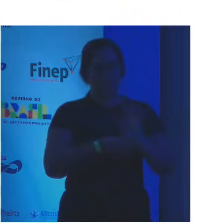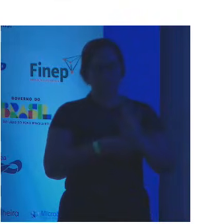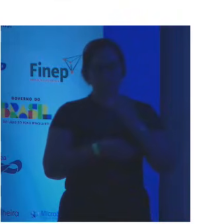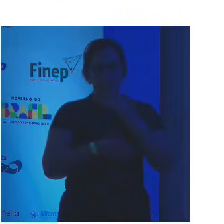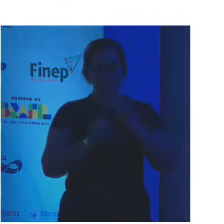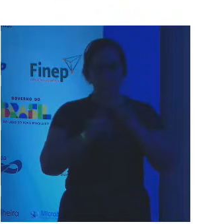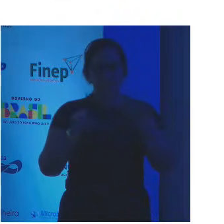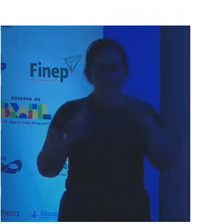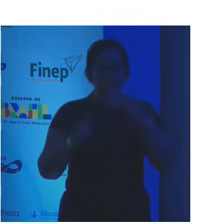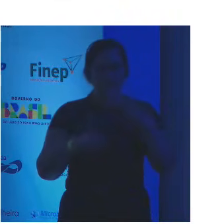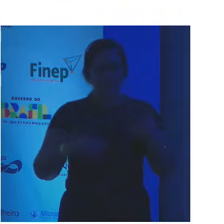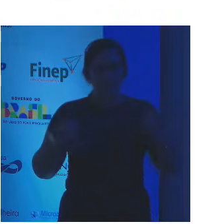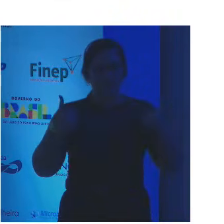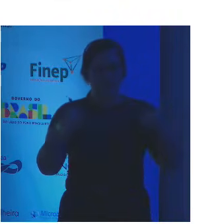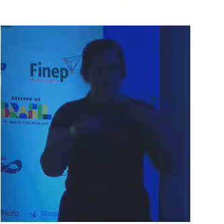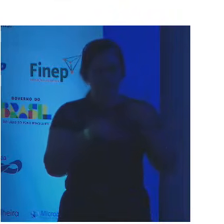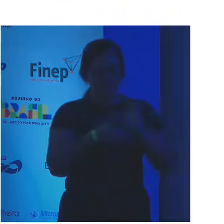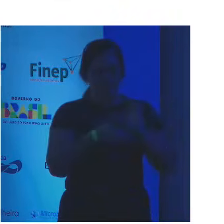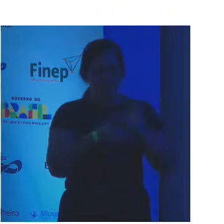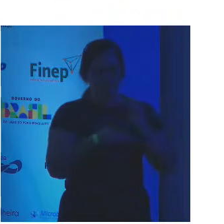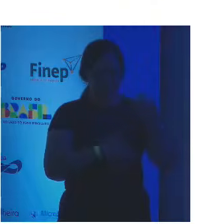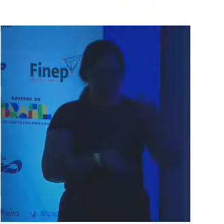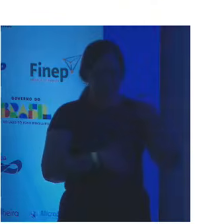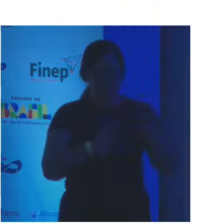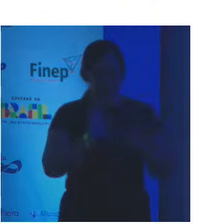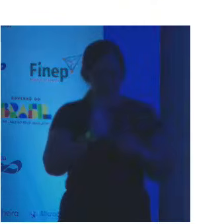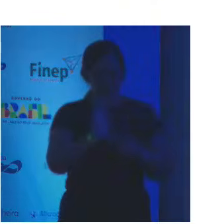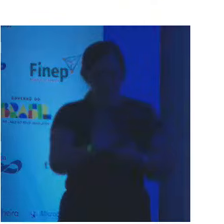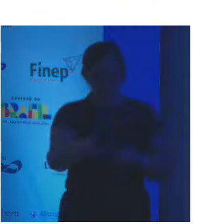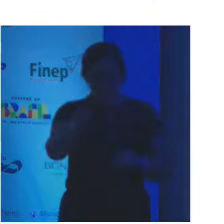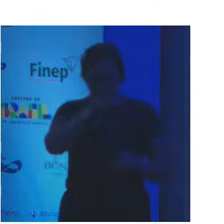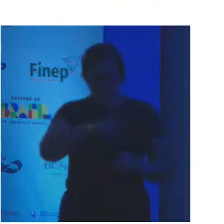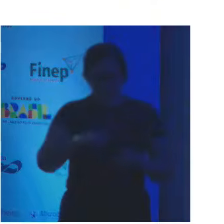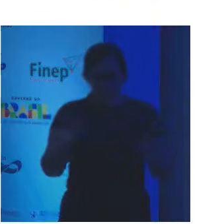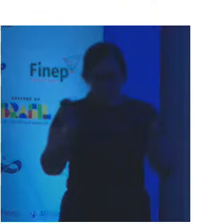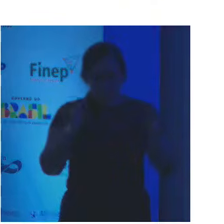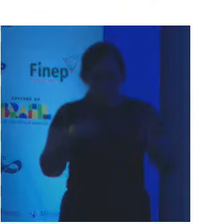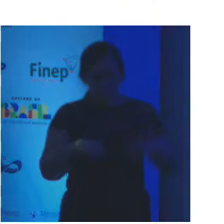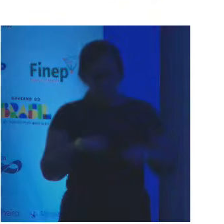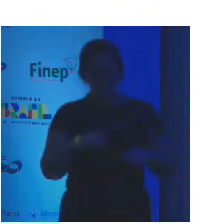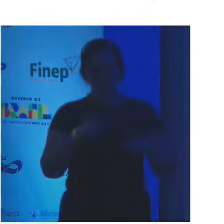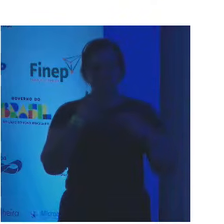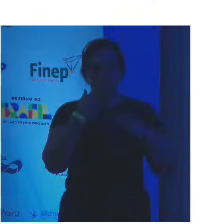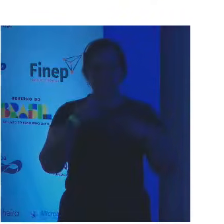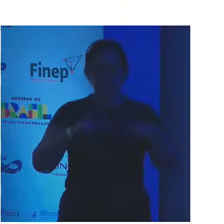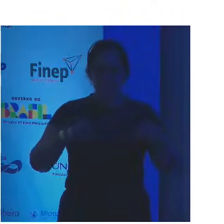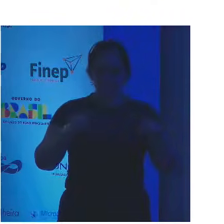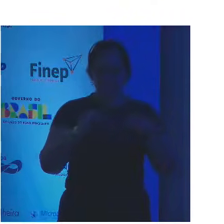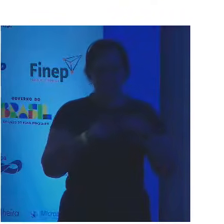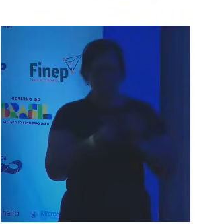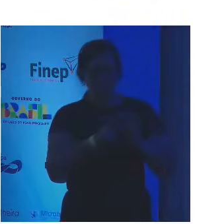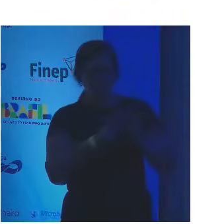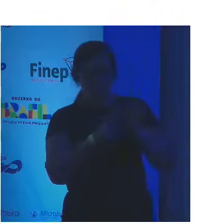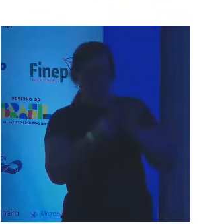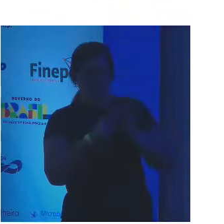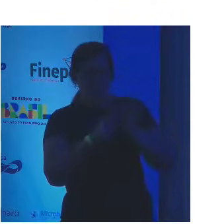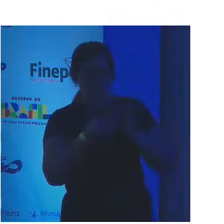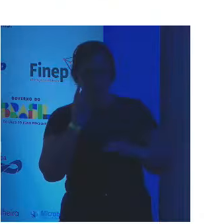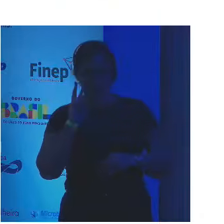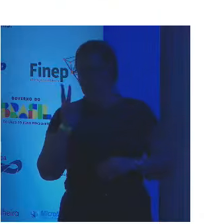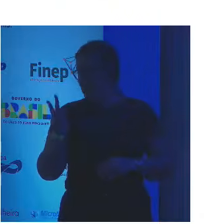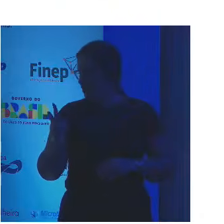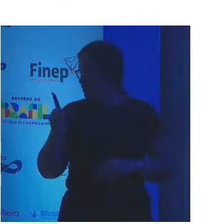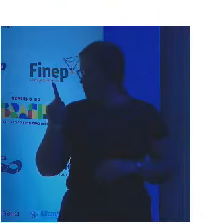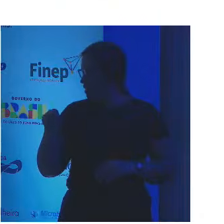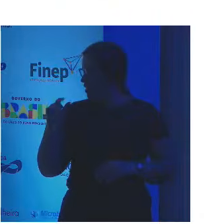for you. So you can switch from temperature to salinity and look how beautiful it is when